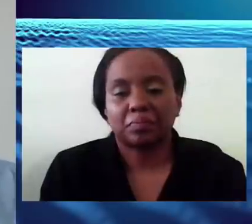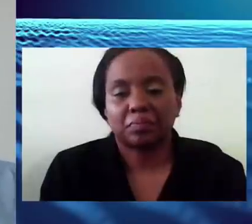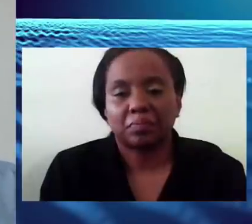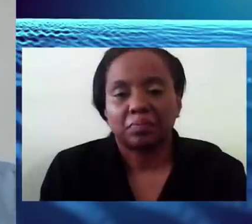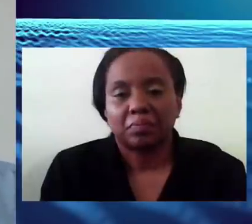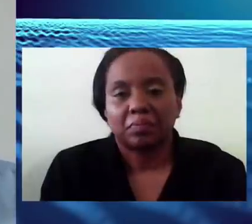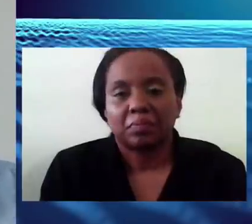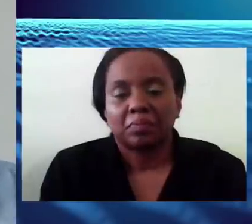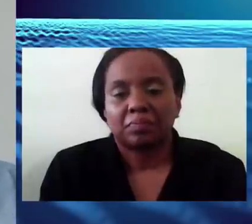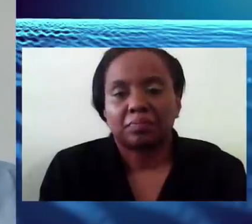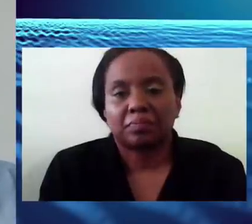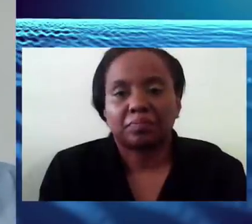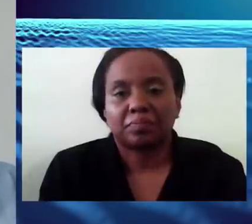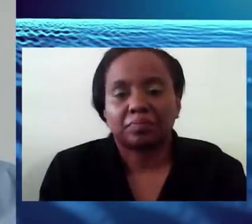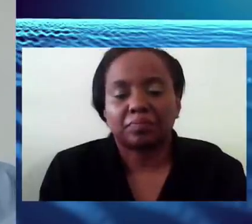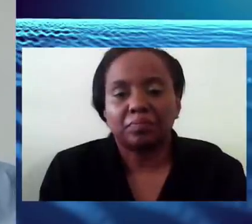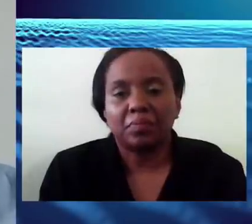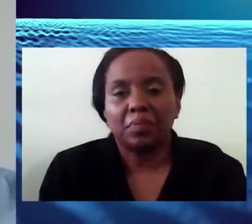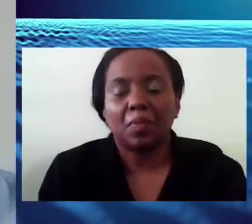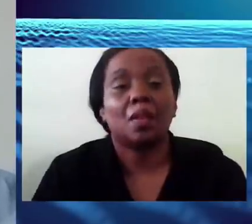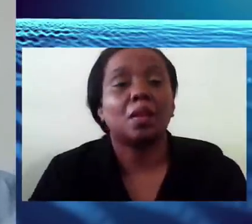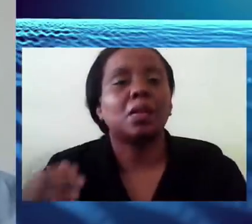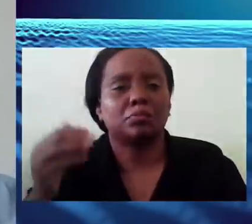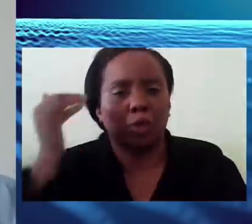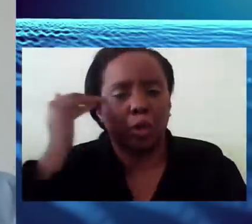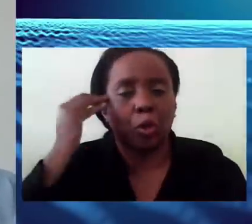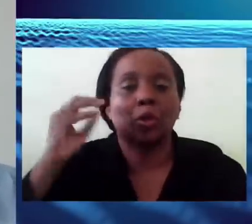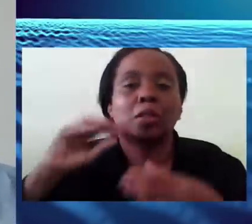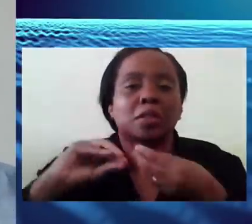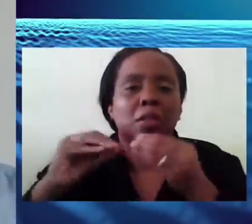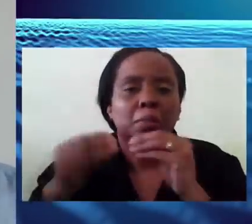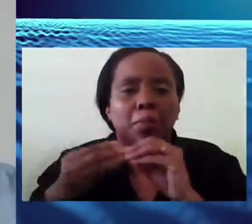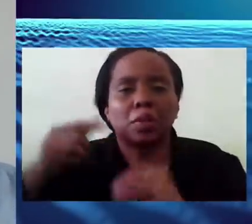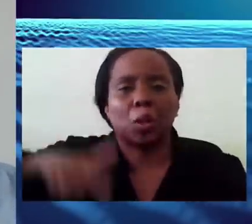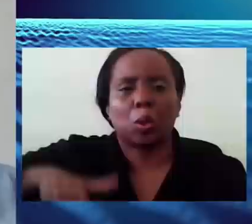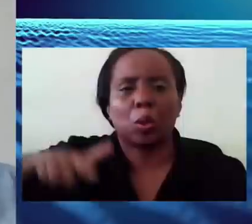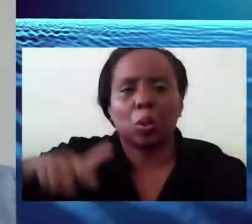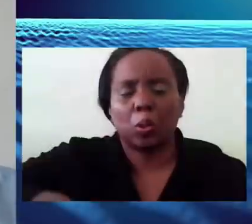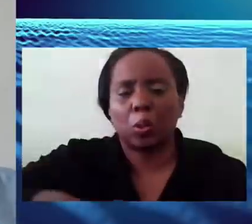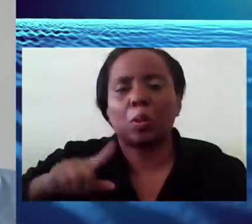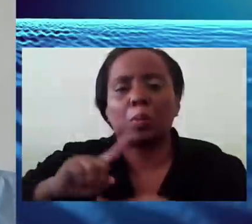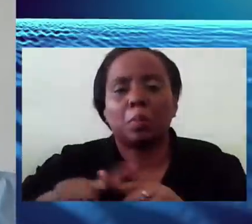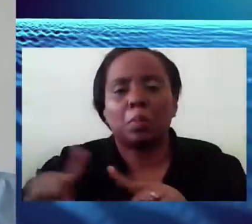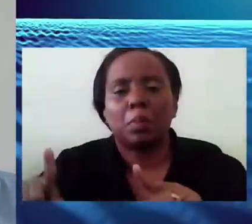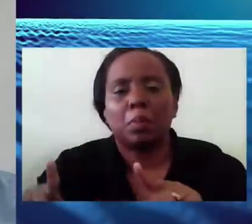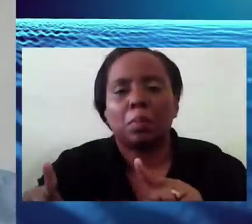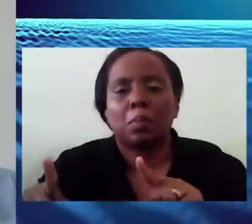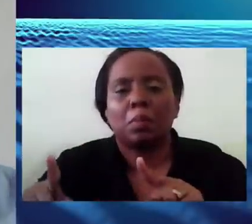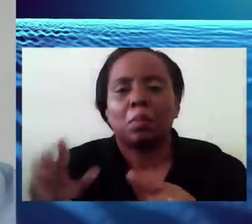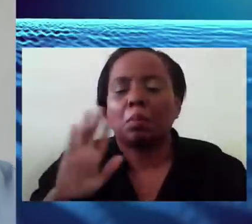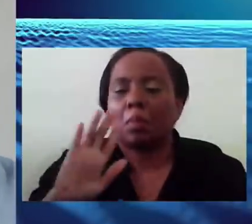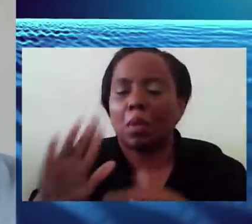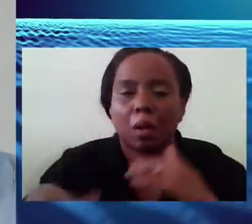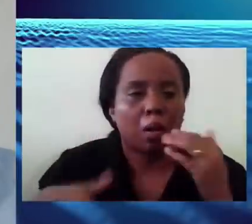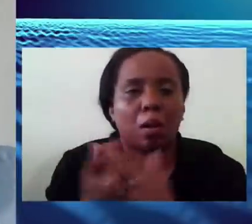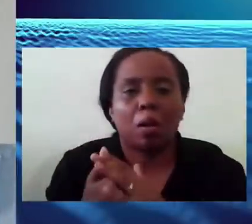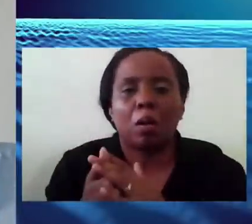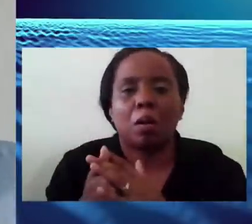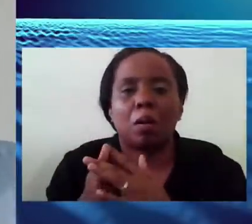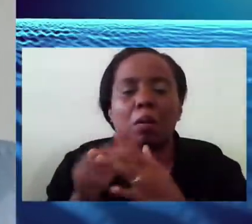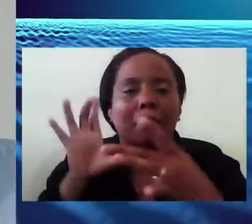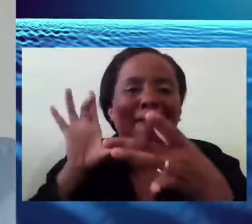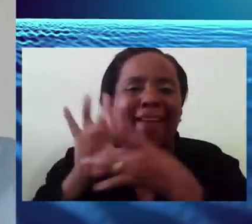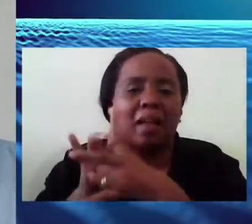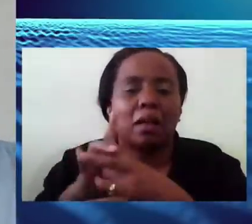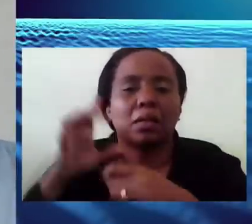my concern and the concern of the ministry is the fact that they're all related to this church cluster. And this